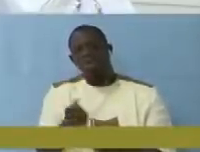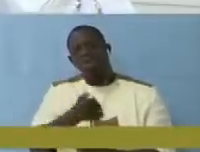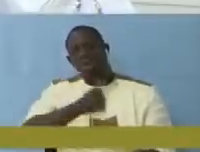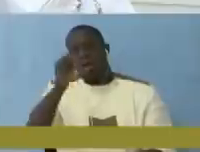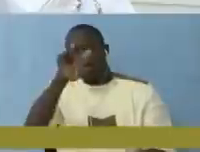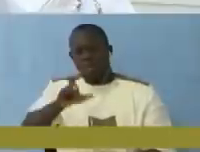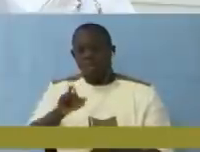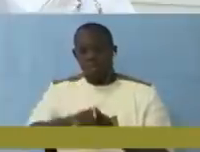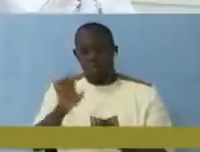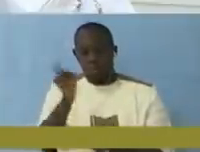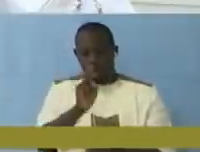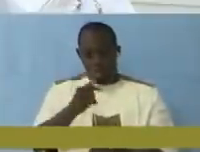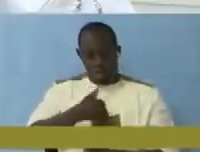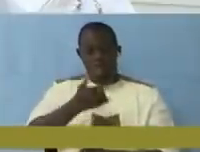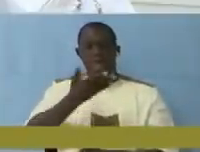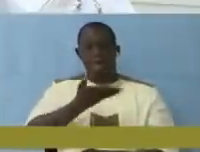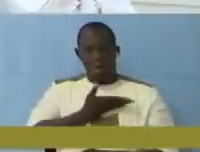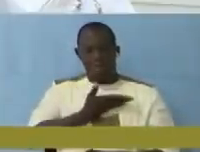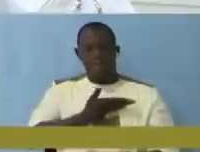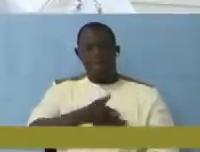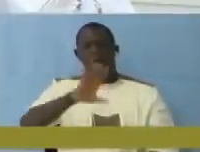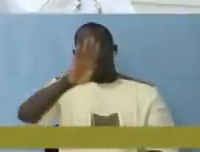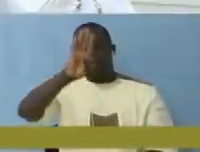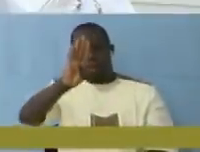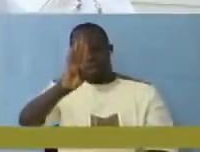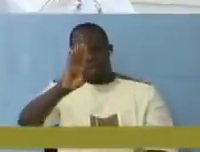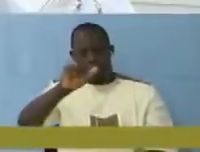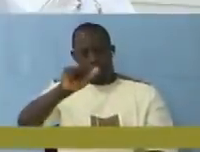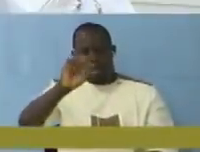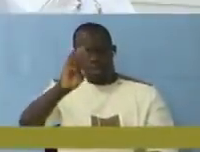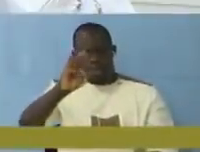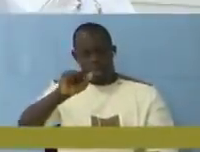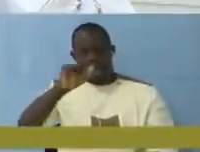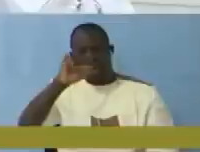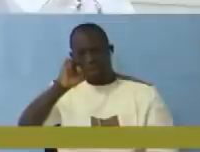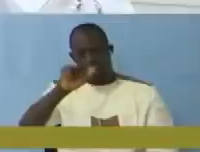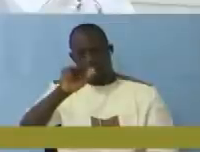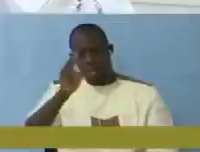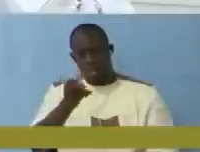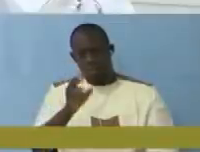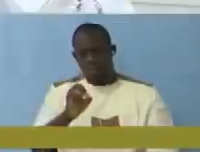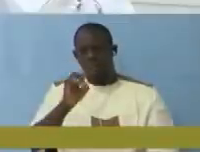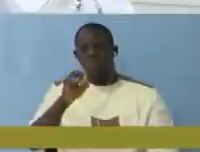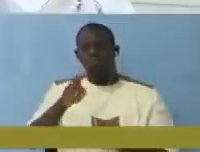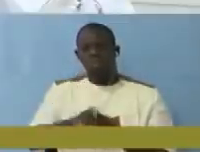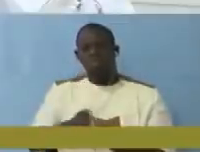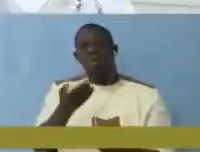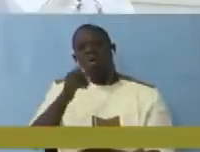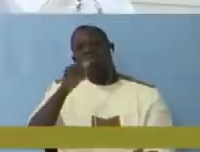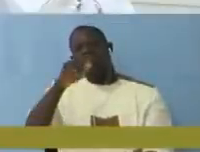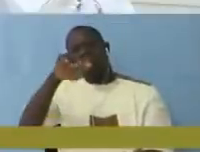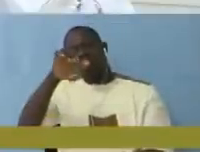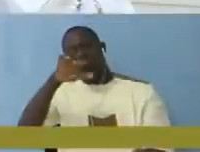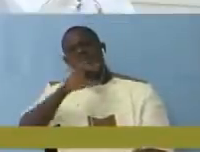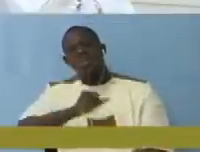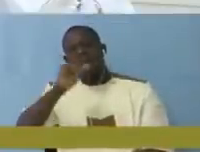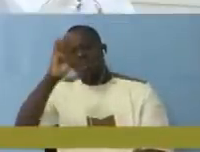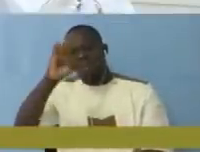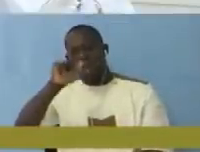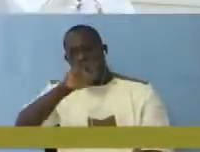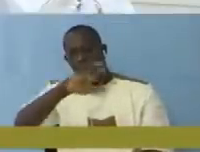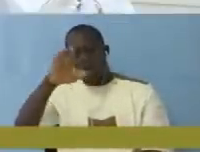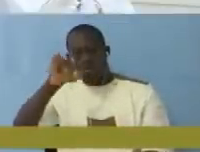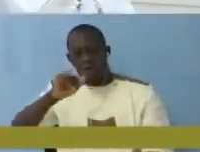Saho. Late Marina. And in Tala Marina. His soul rest in peace. Mr. Barry.